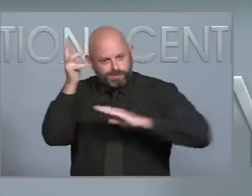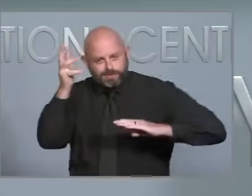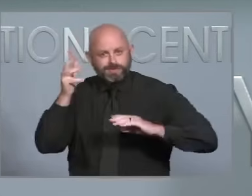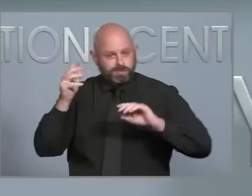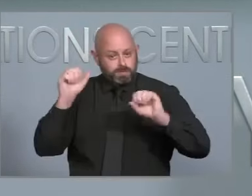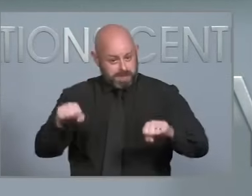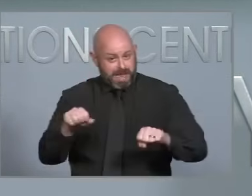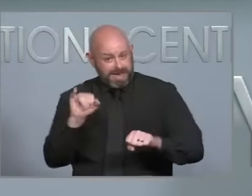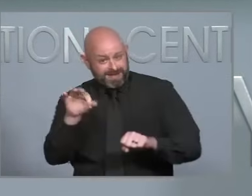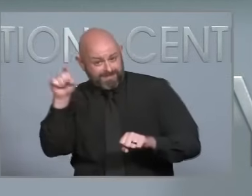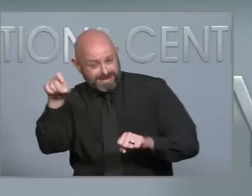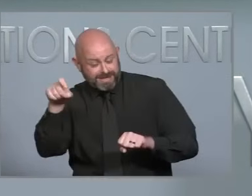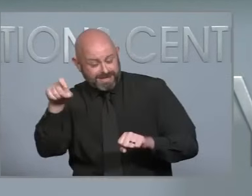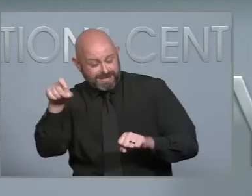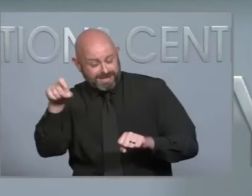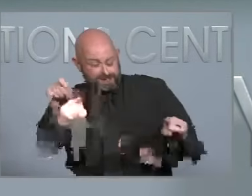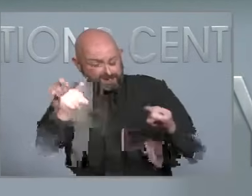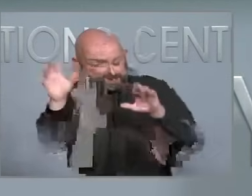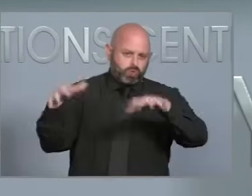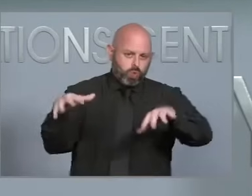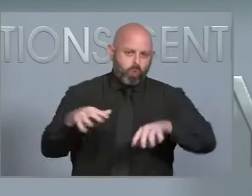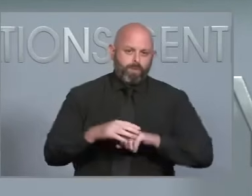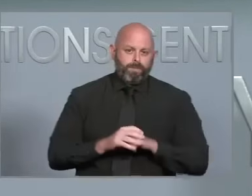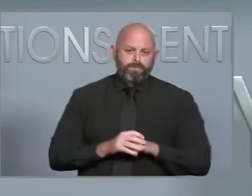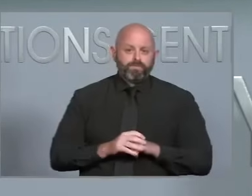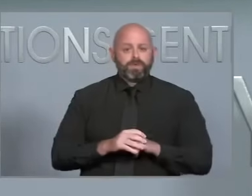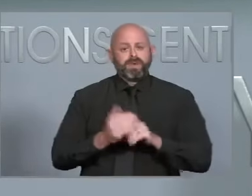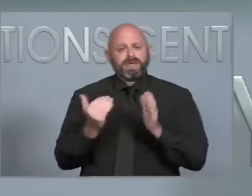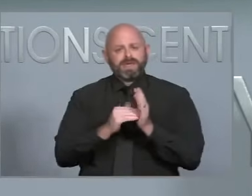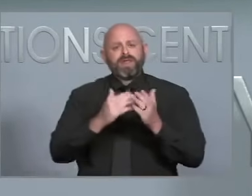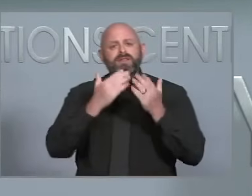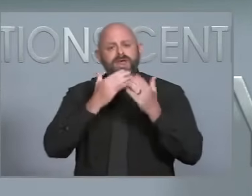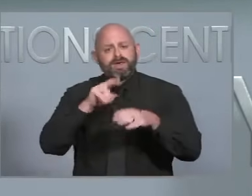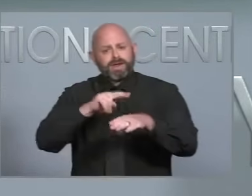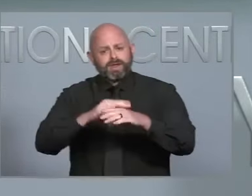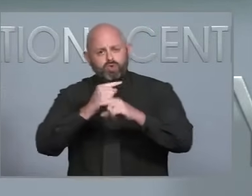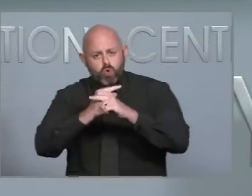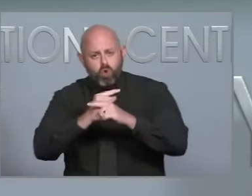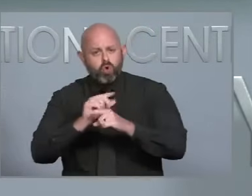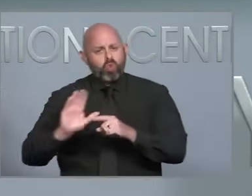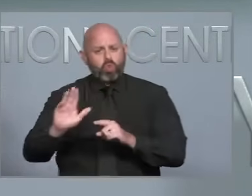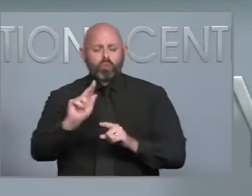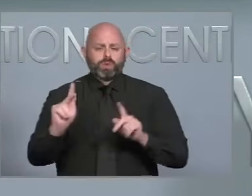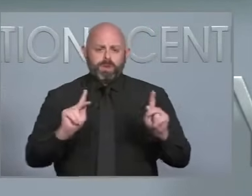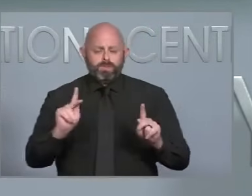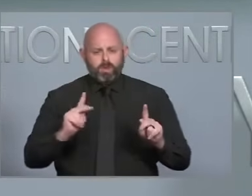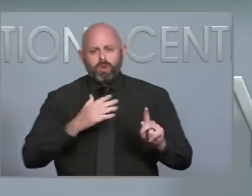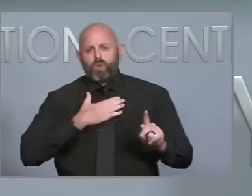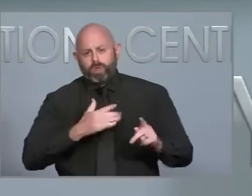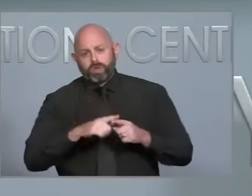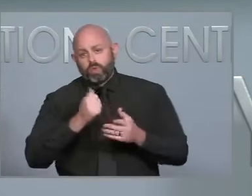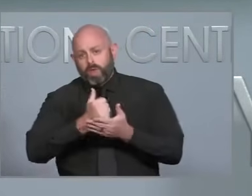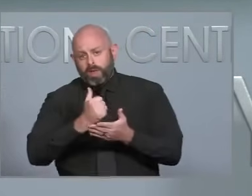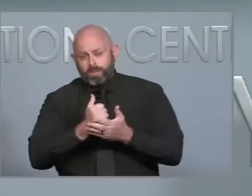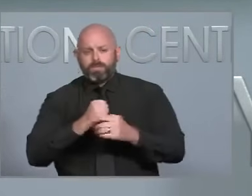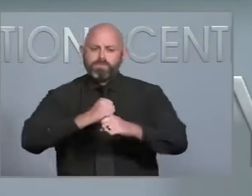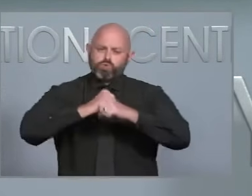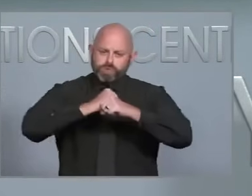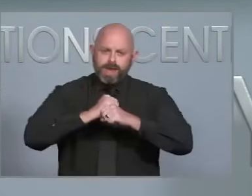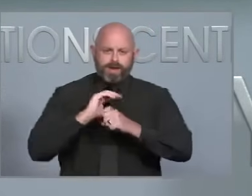throughout the storm. Again, I thank our guardsmen and their families for protecting this great state, and